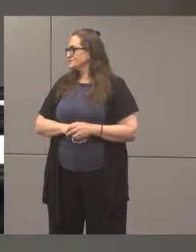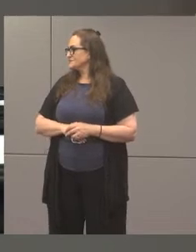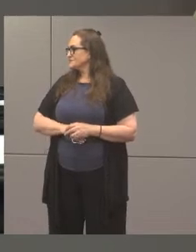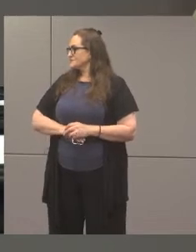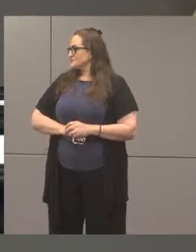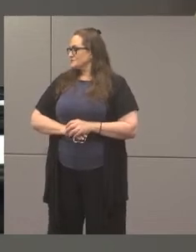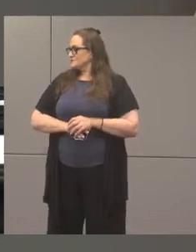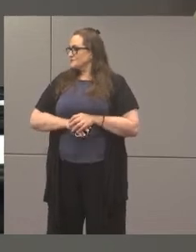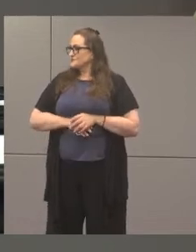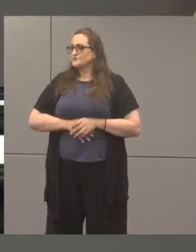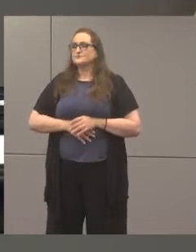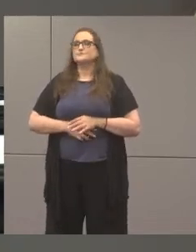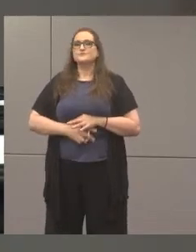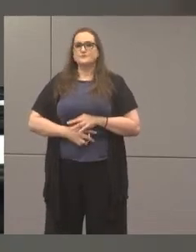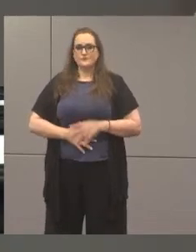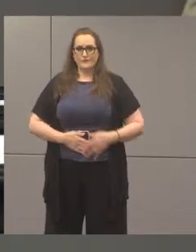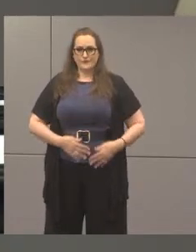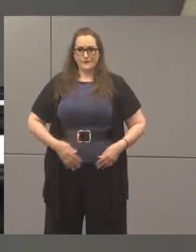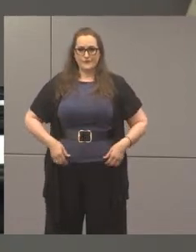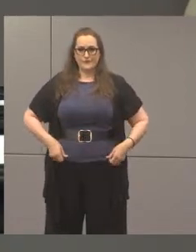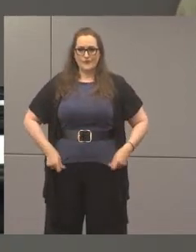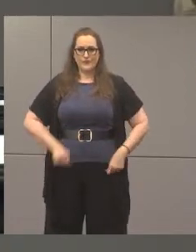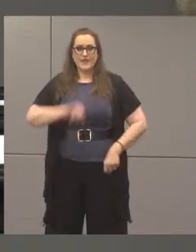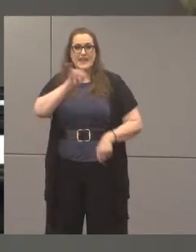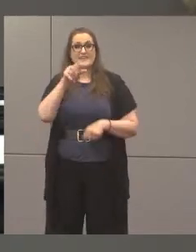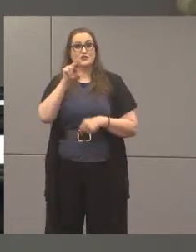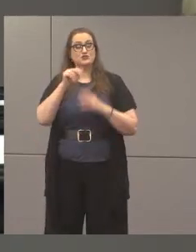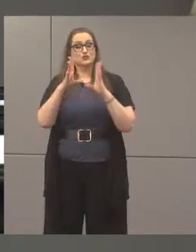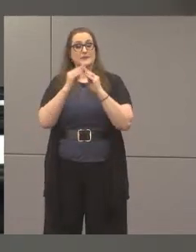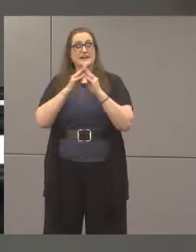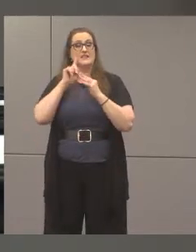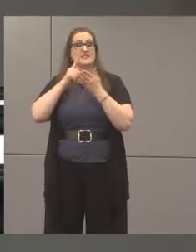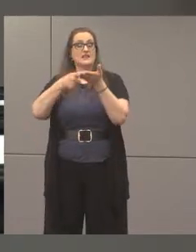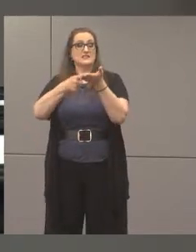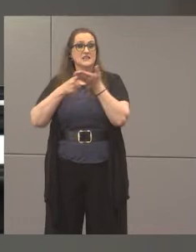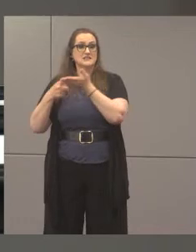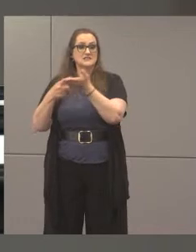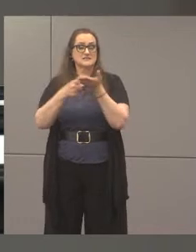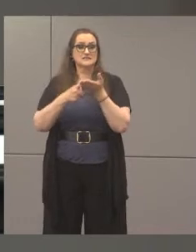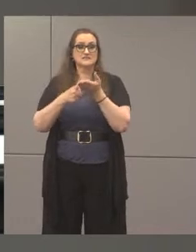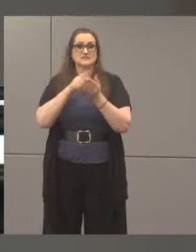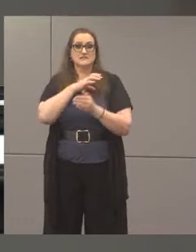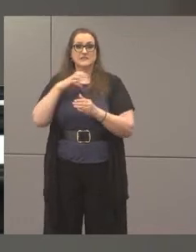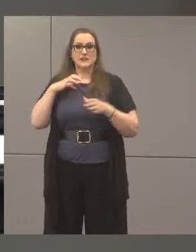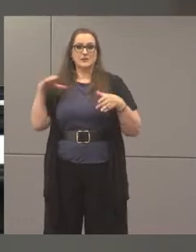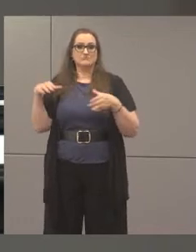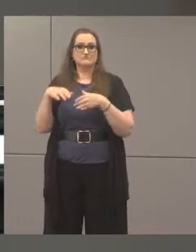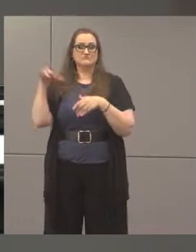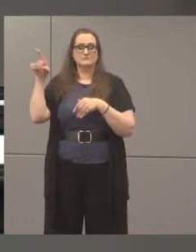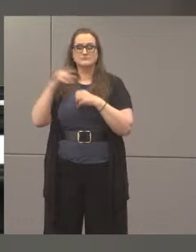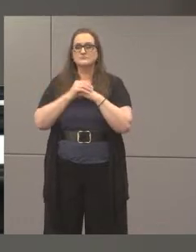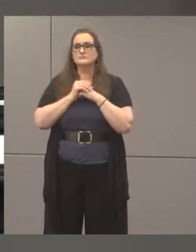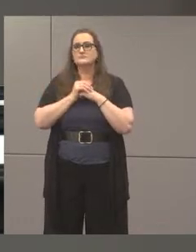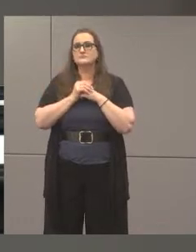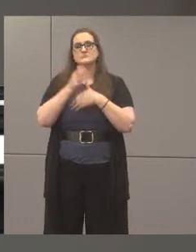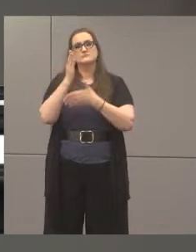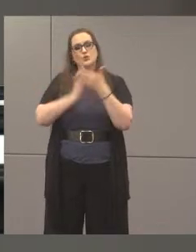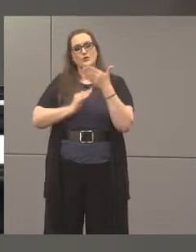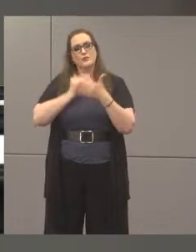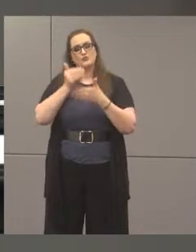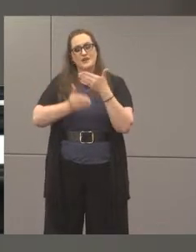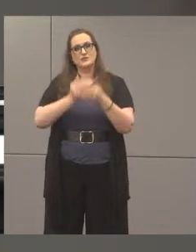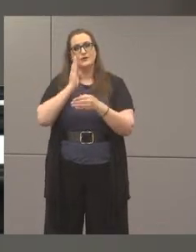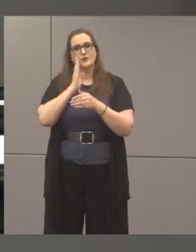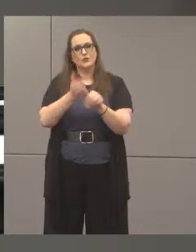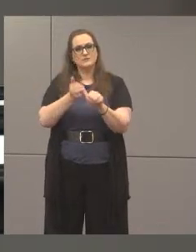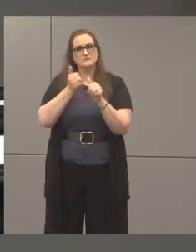So at the June meeting, it had been discussed at our committee of the whole that part of the process, we would